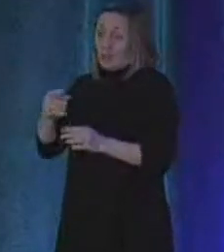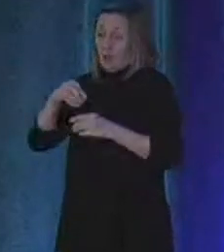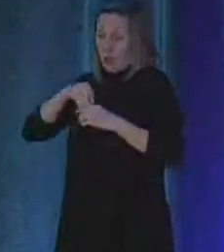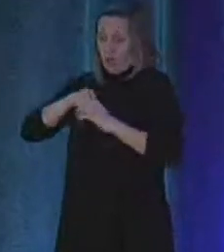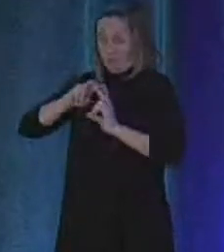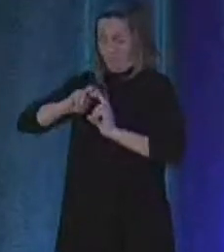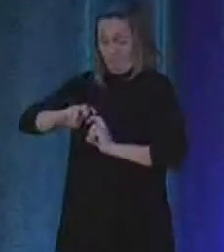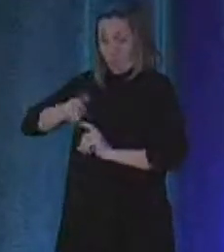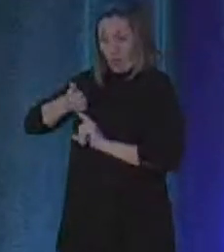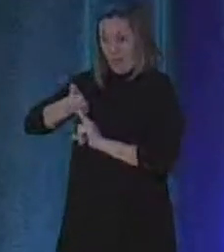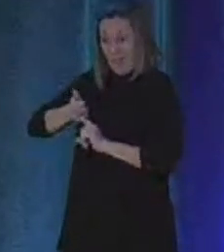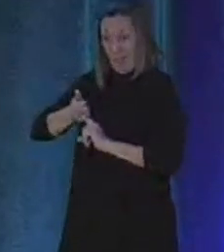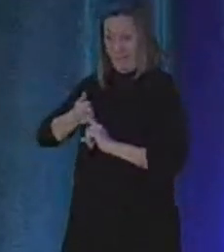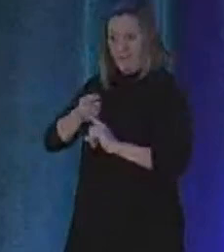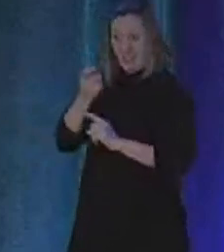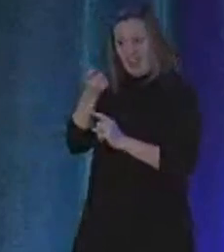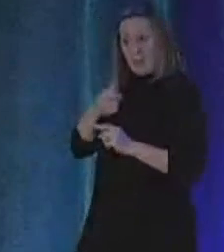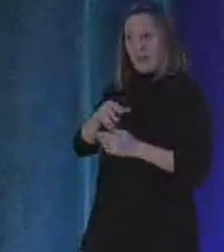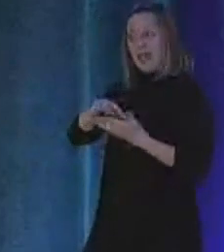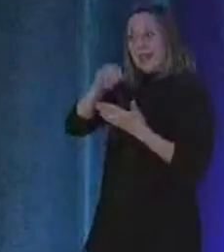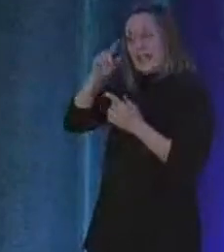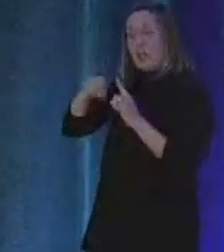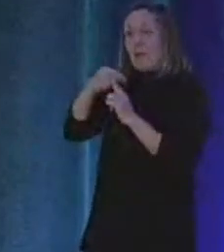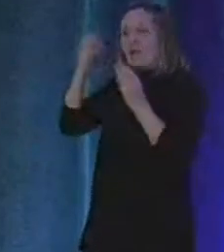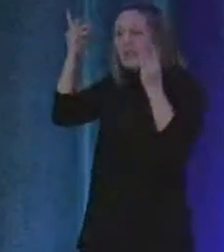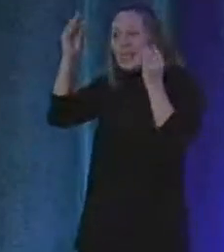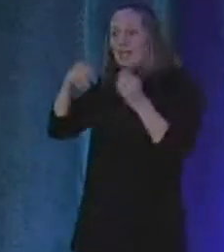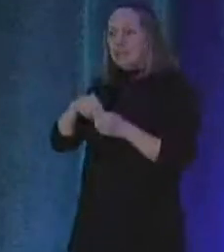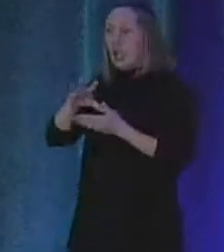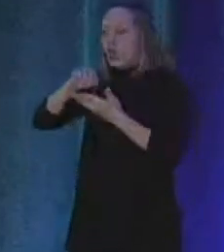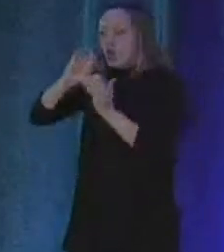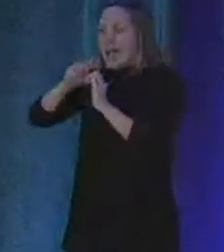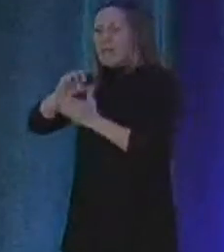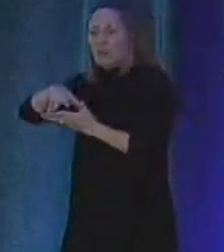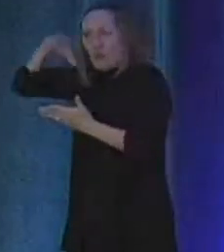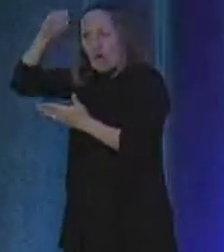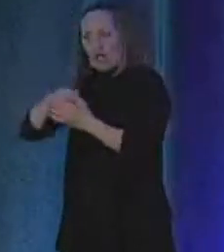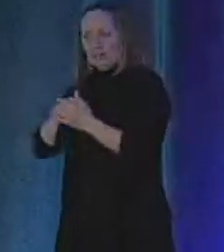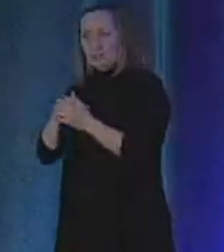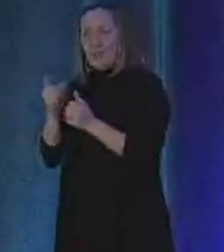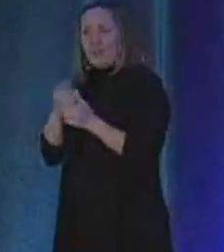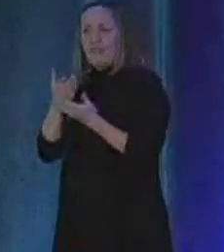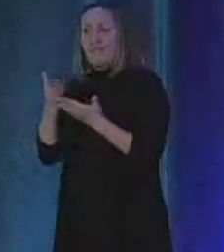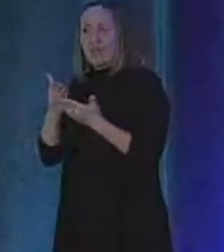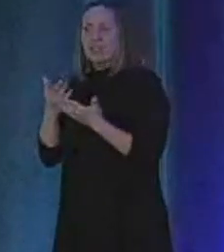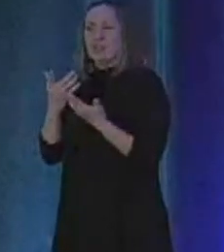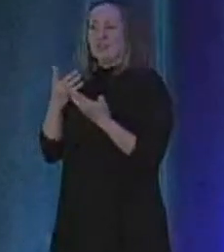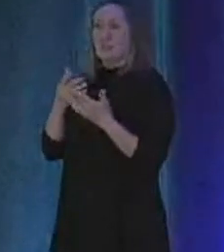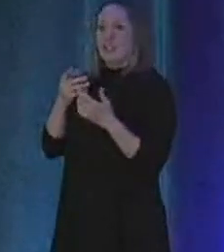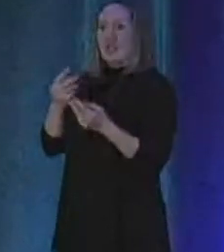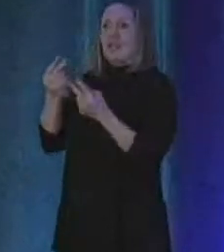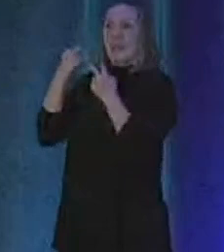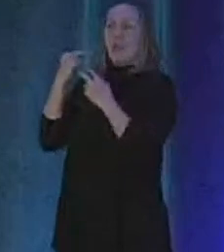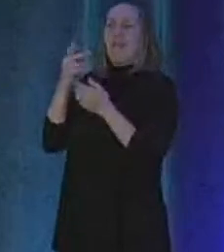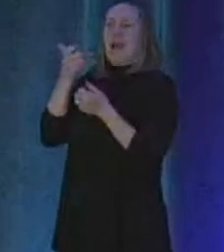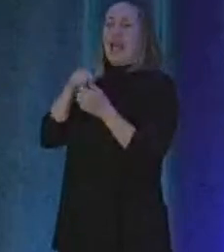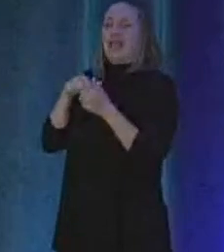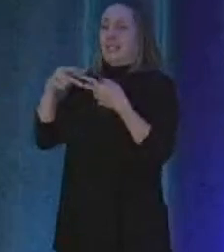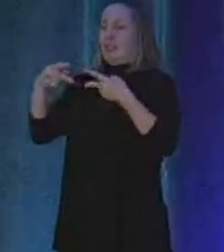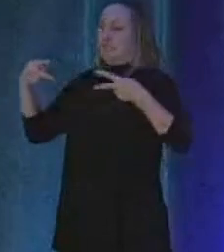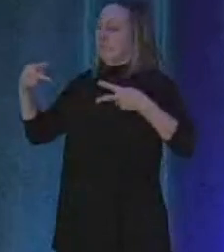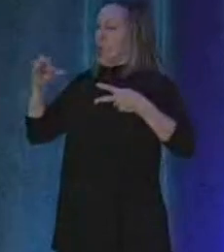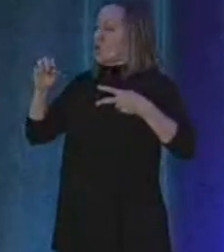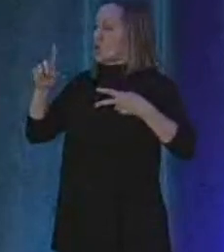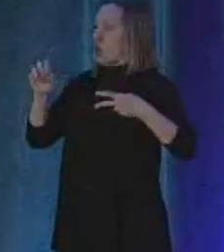and think about thinking. Learn how to learn and consider the very first input to every line of code you've ever produced yourself. At a